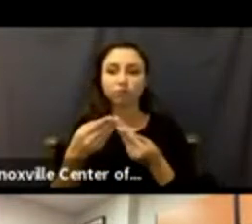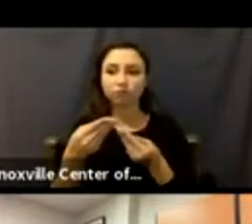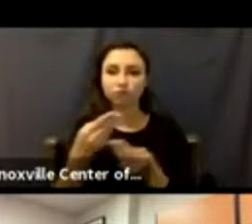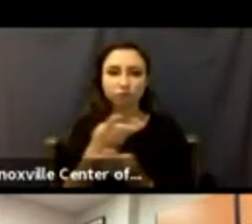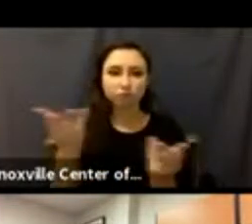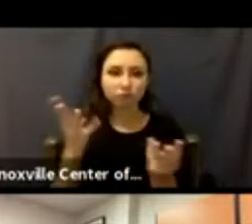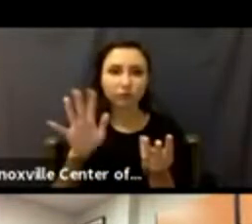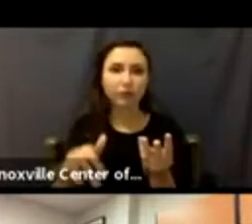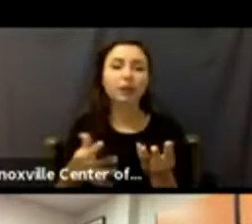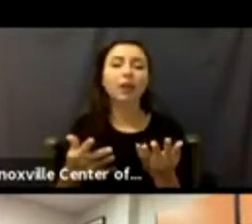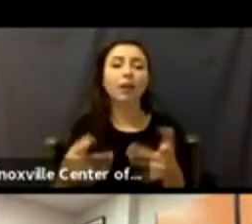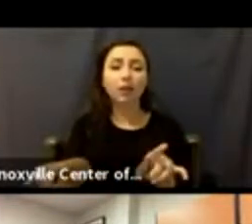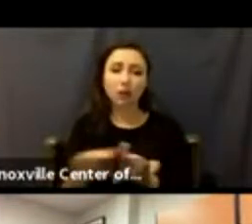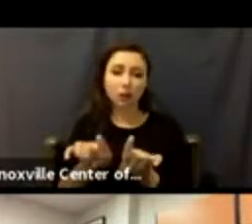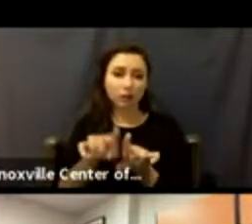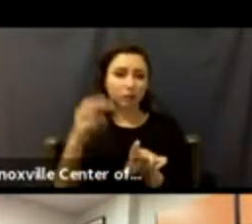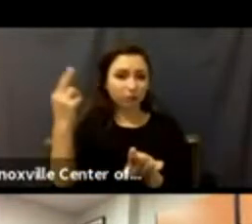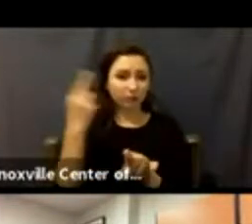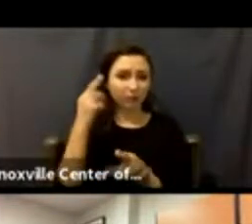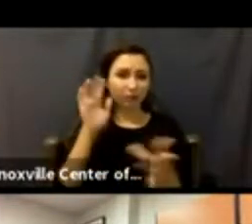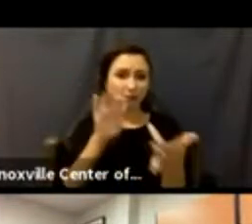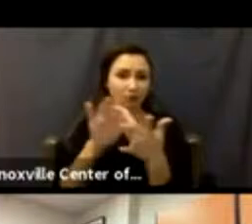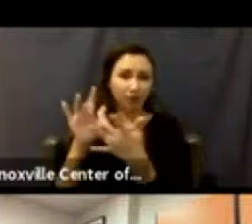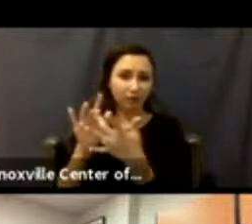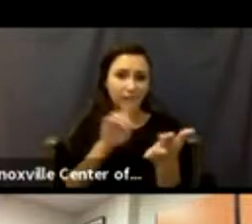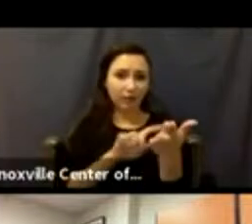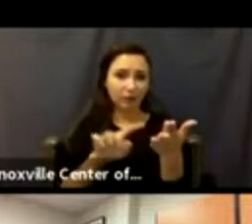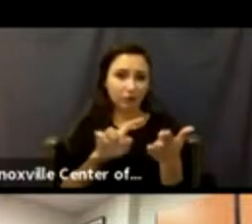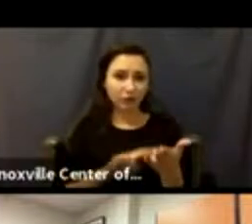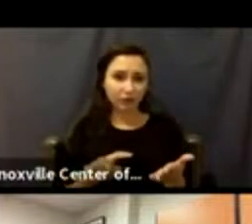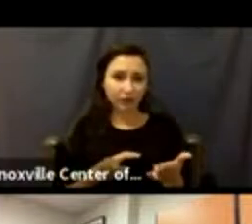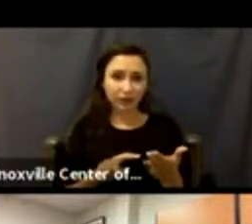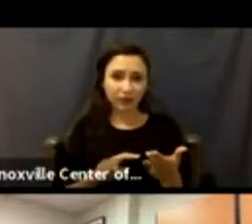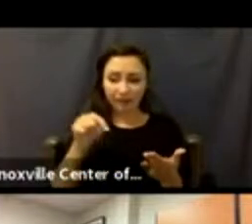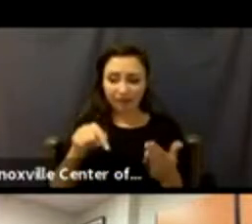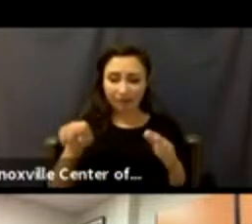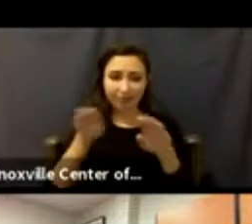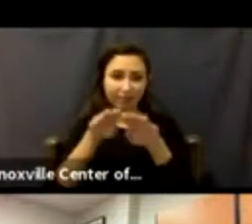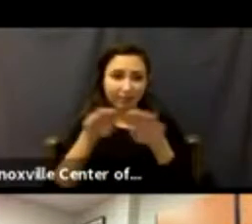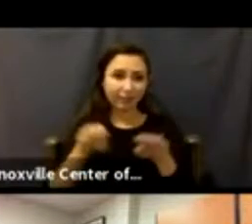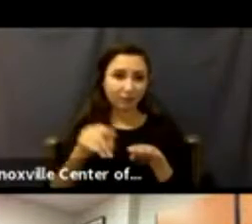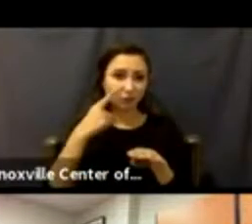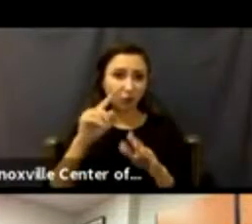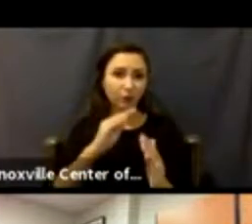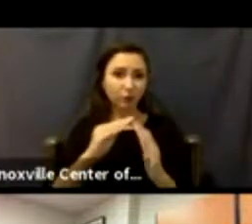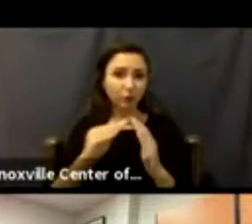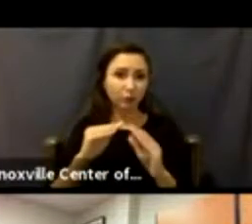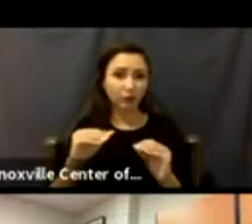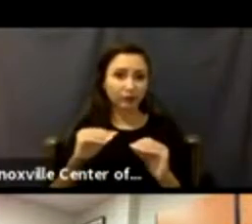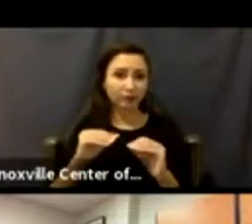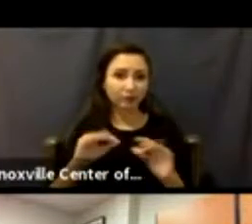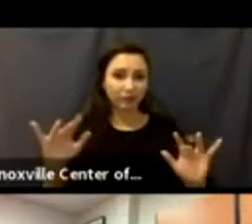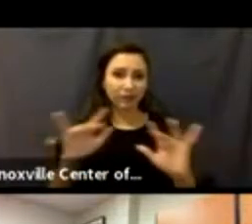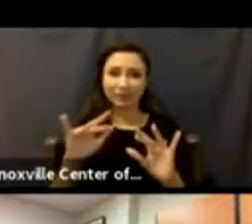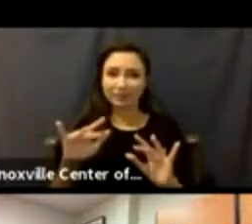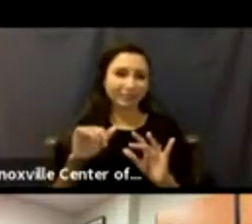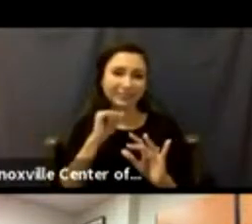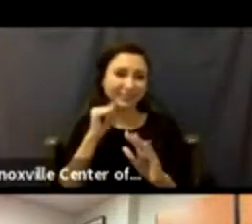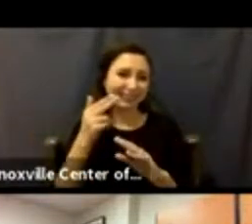And also because contact tracing at this level of community transmission has become less and less